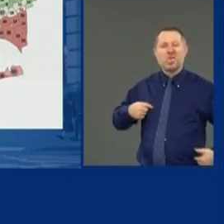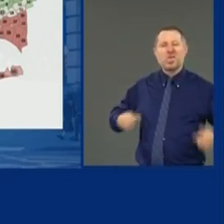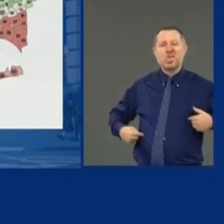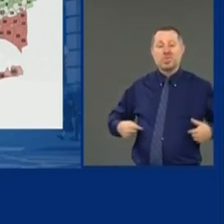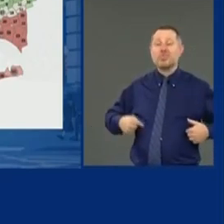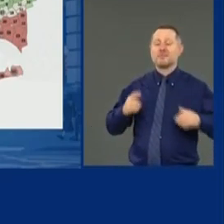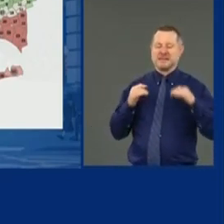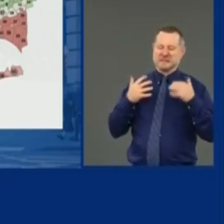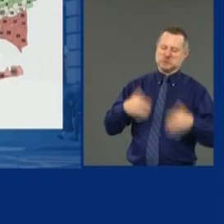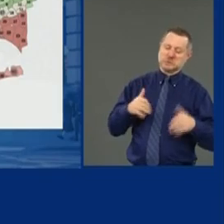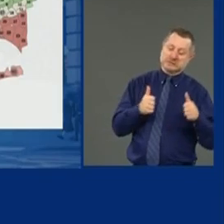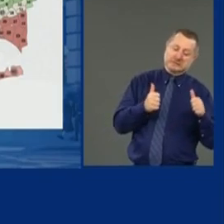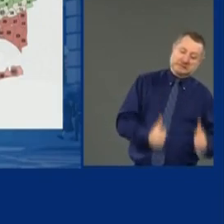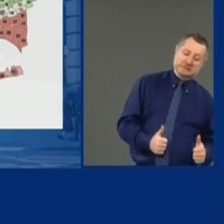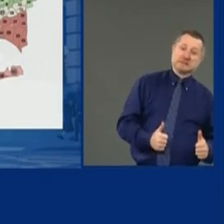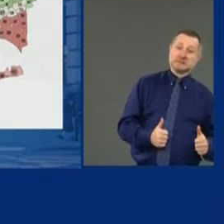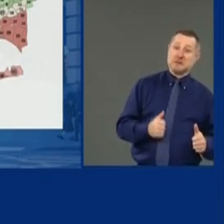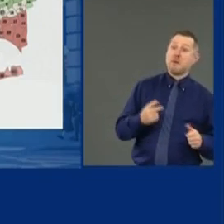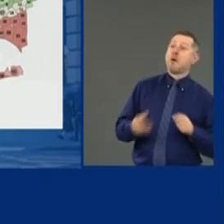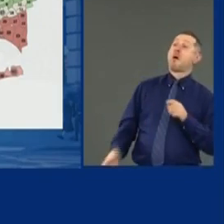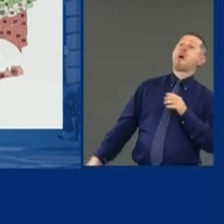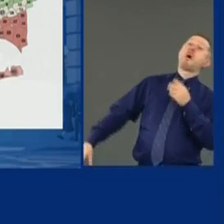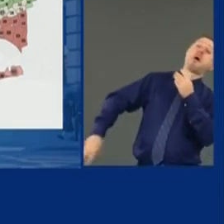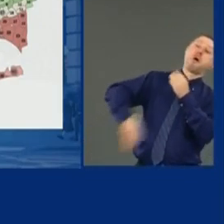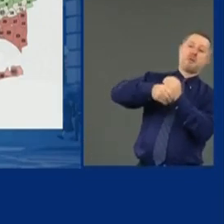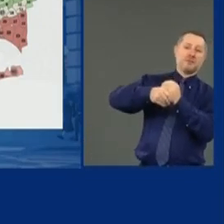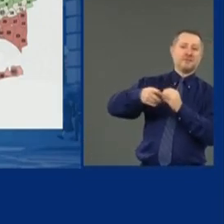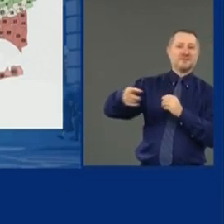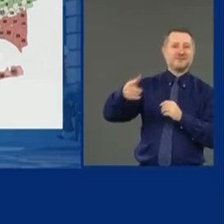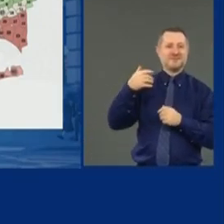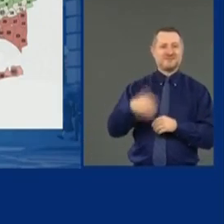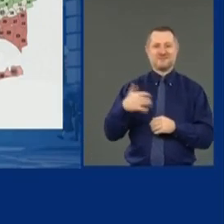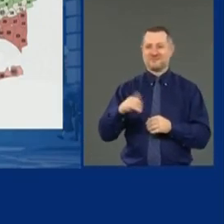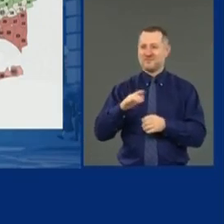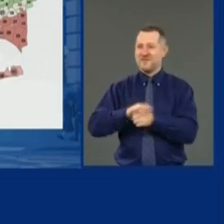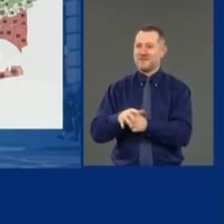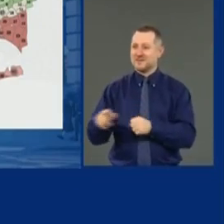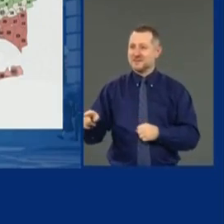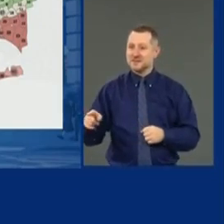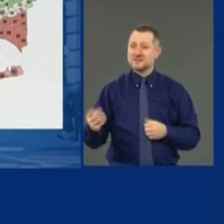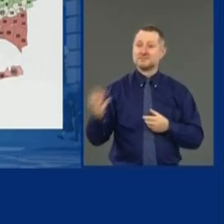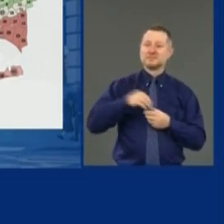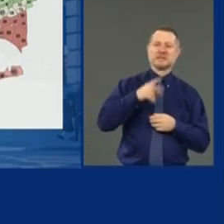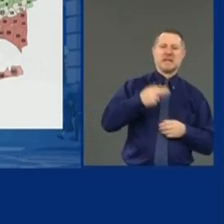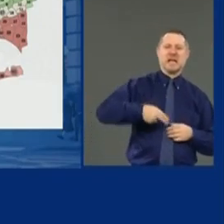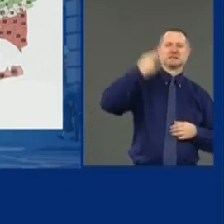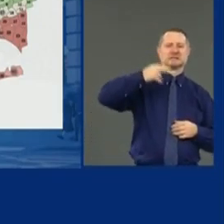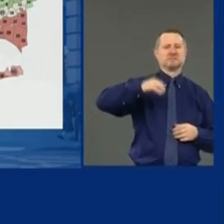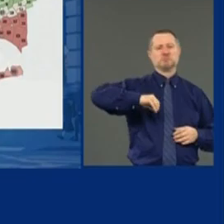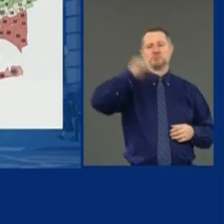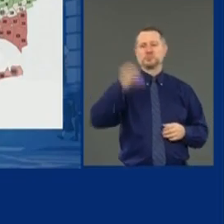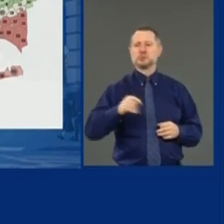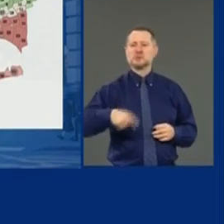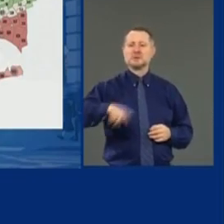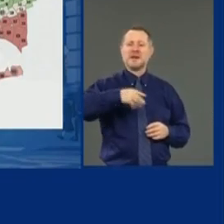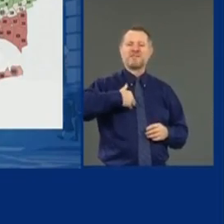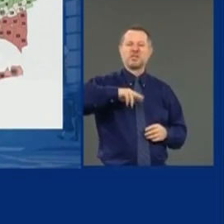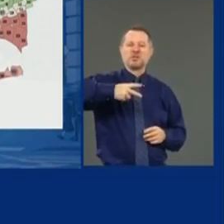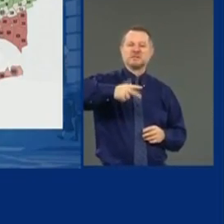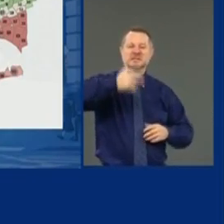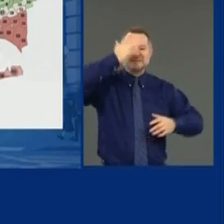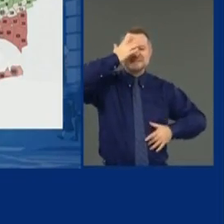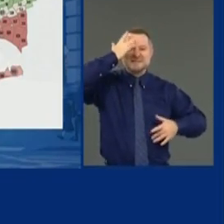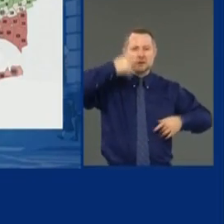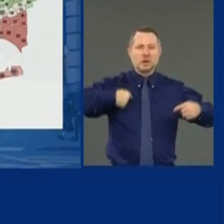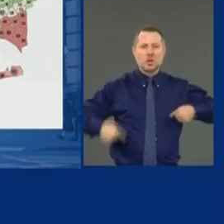country. Populations that have higher incidence of underlying illnesses